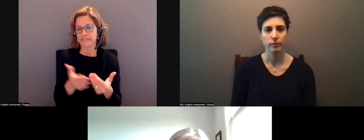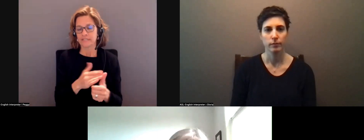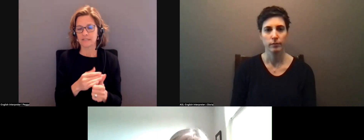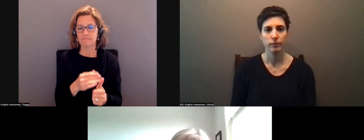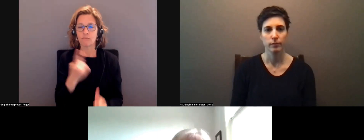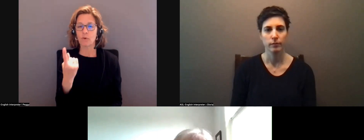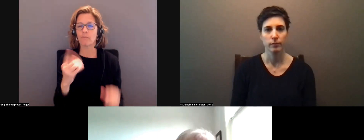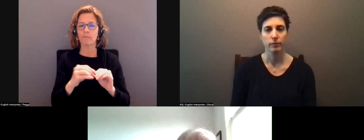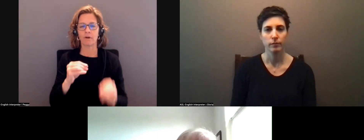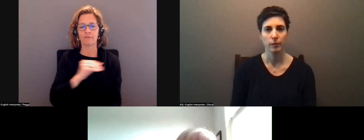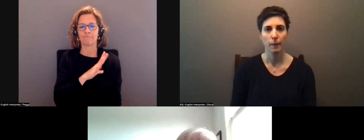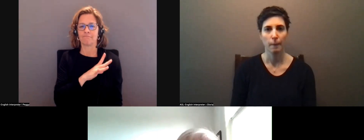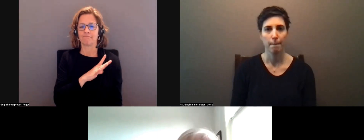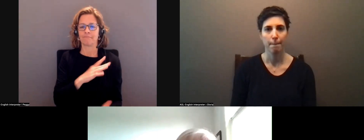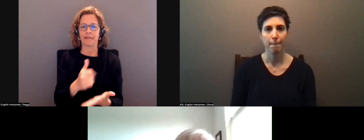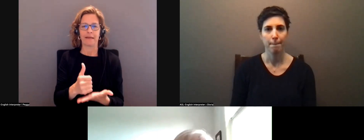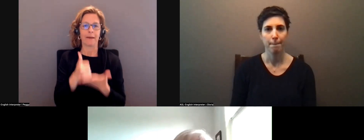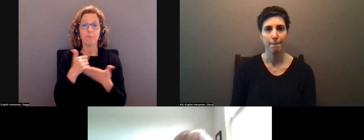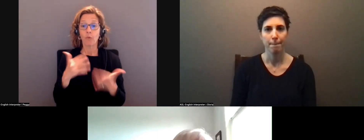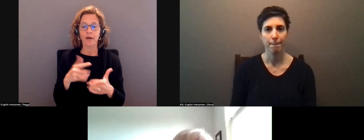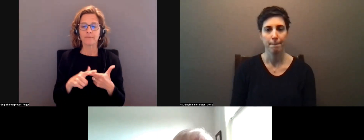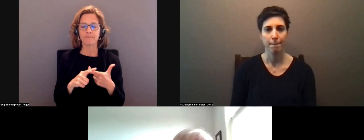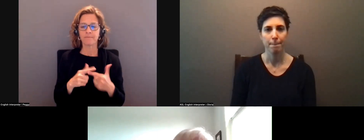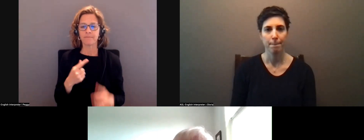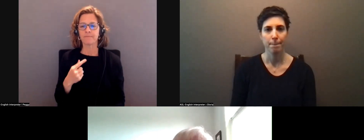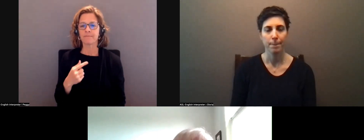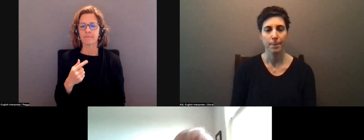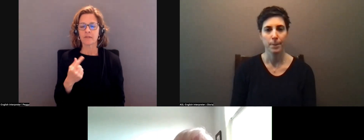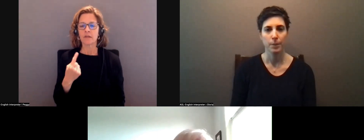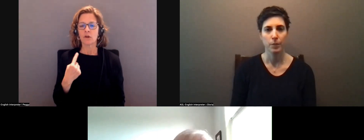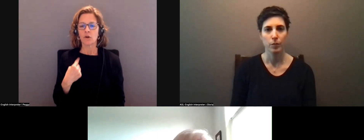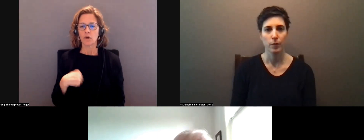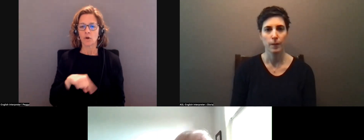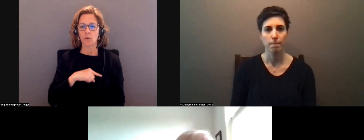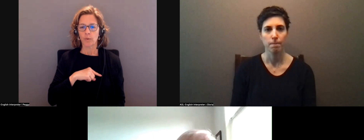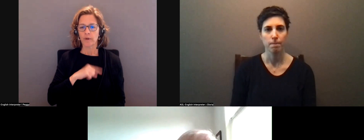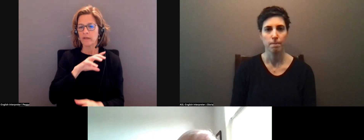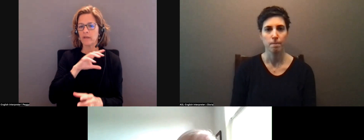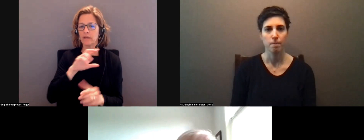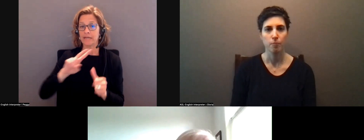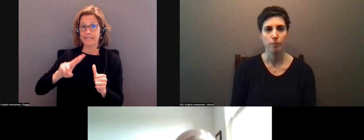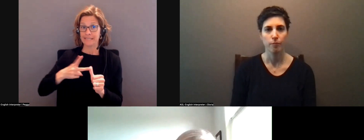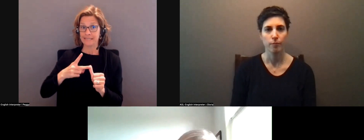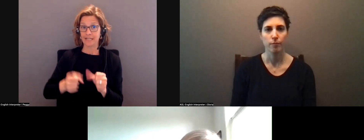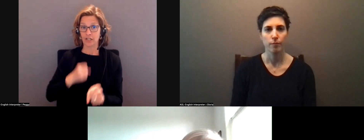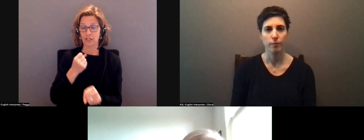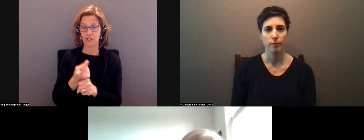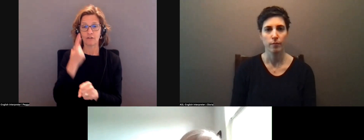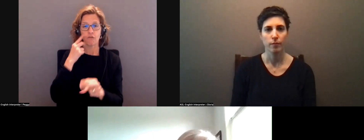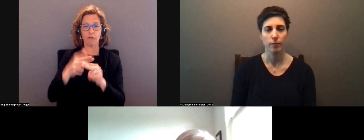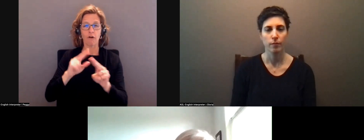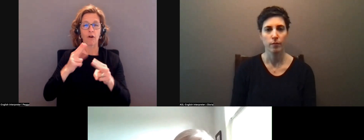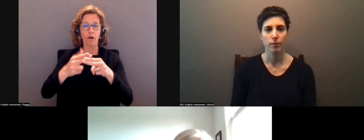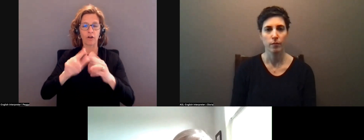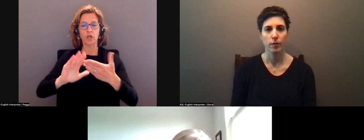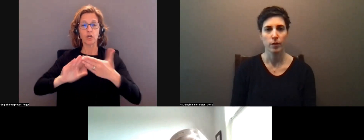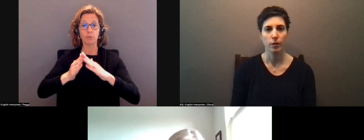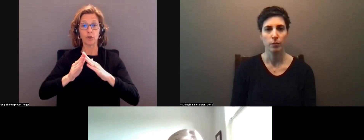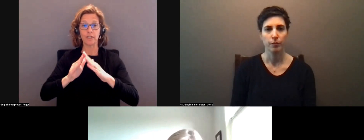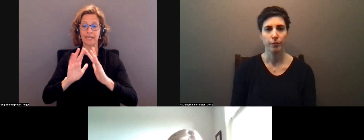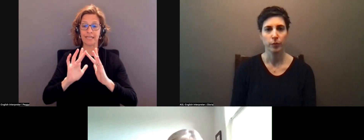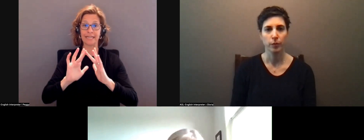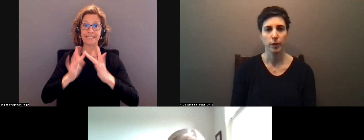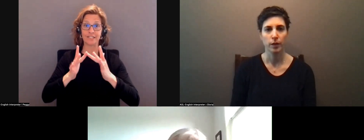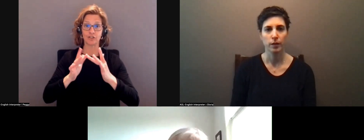helpful is we were in the second year of a community digital tech project. And it